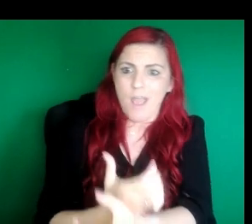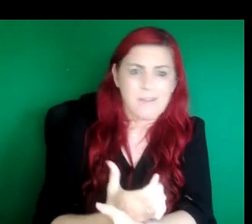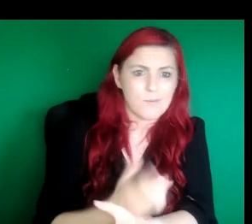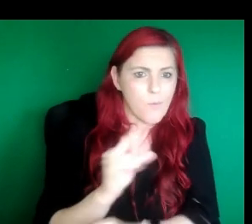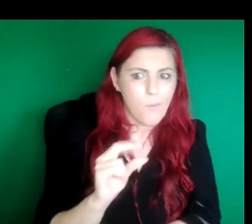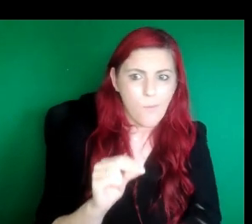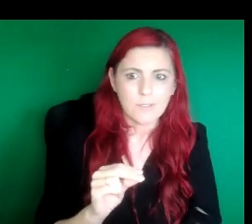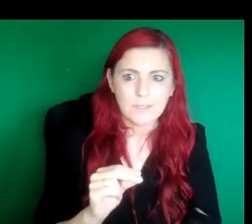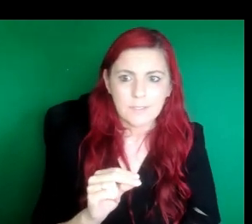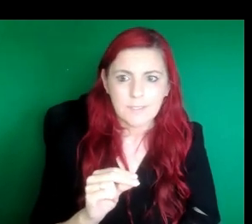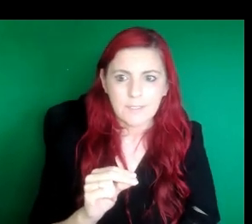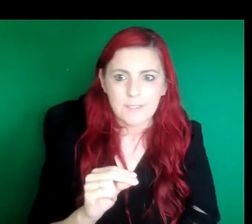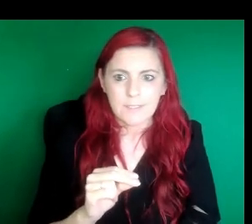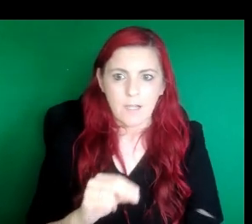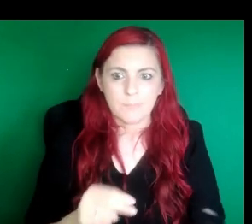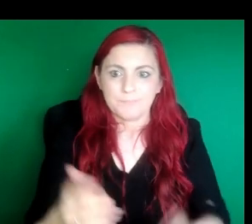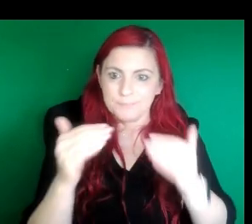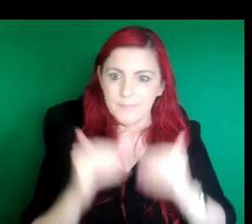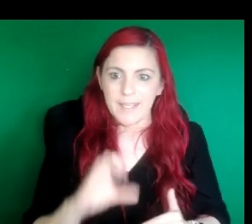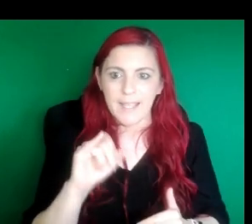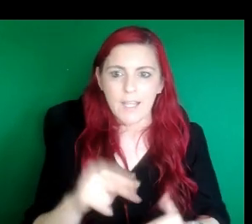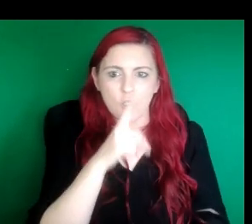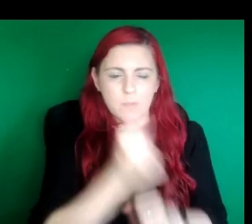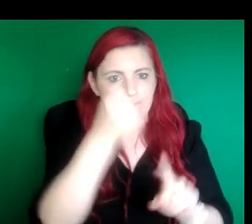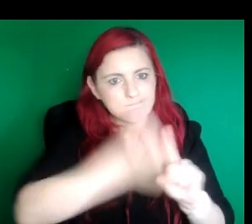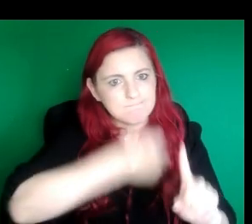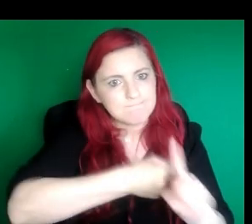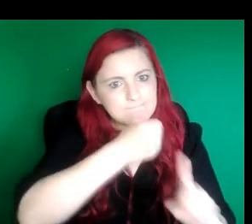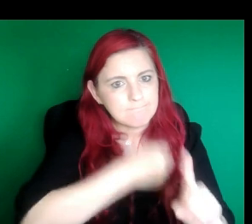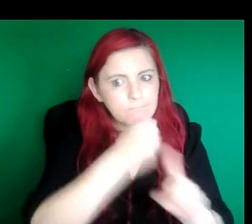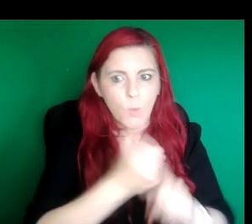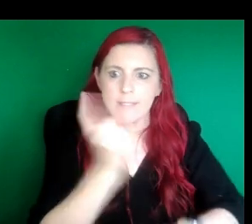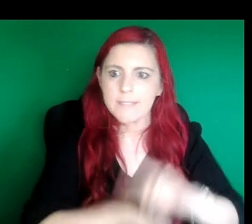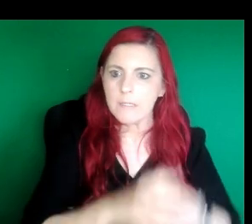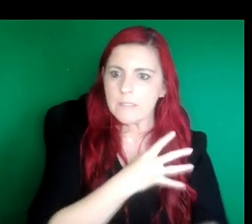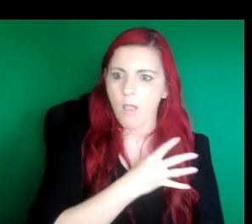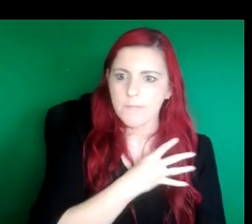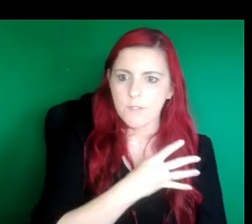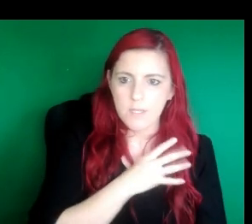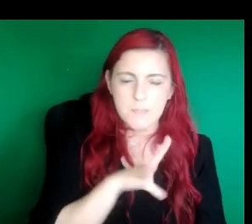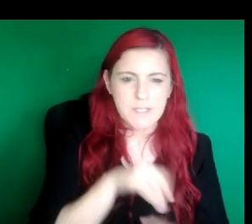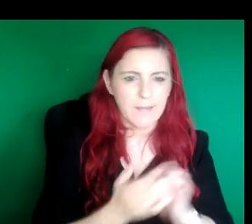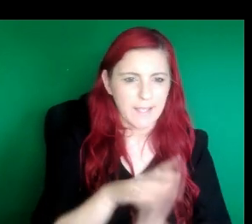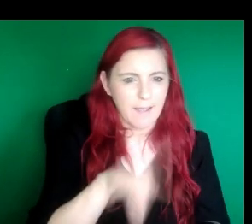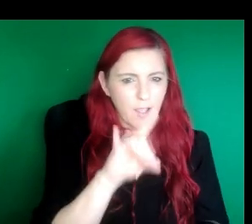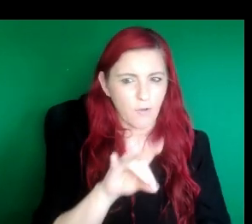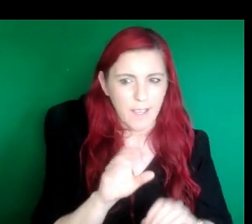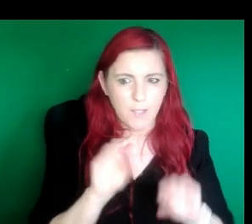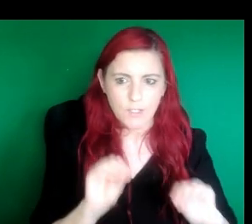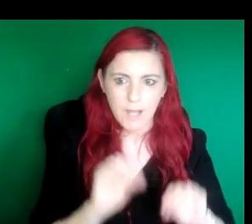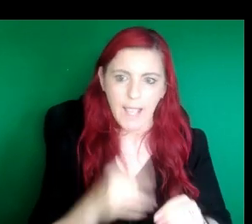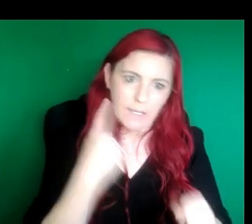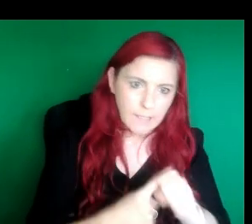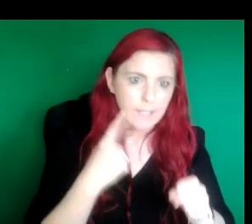of persevere with each disability officer who's specifically talking about higher education. So you have to explain over and over